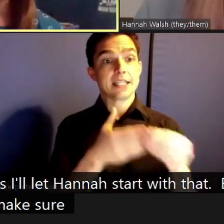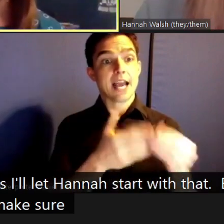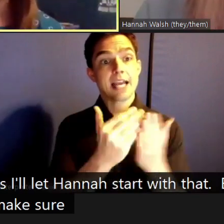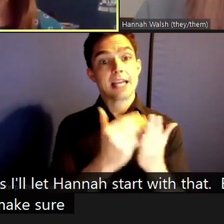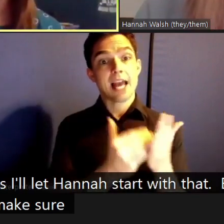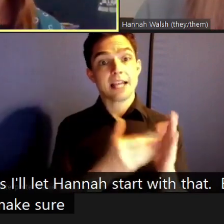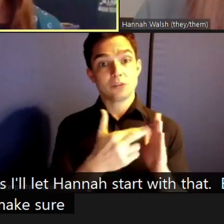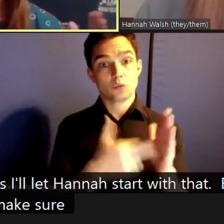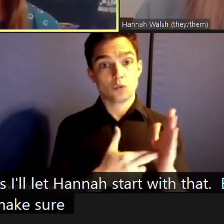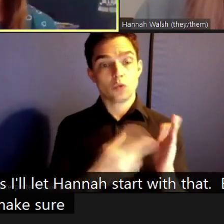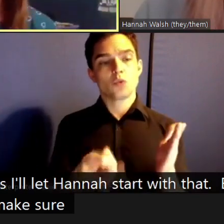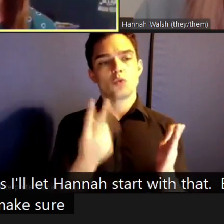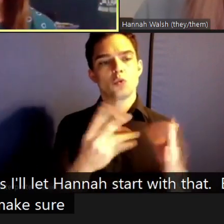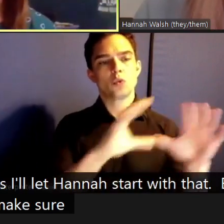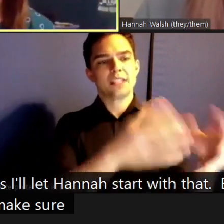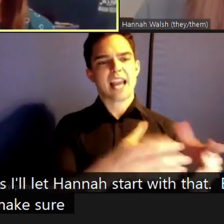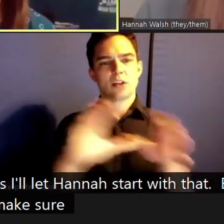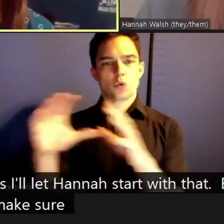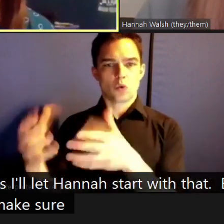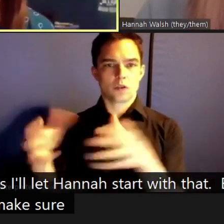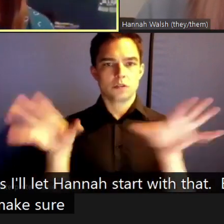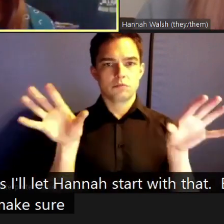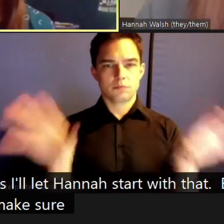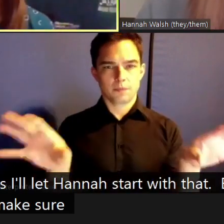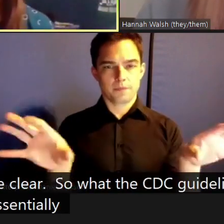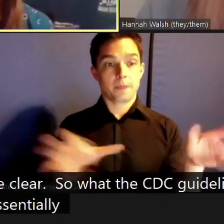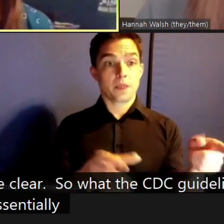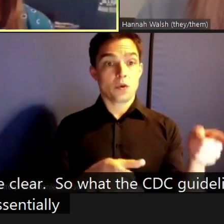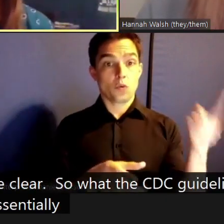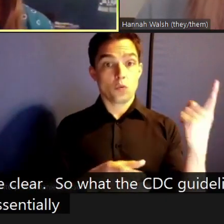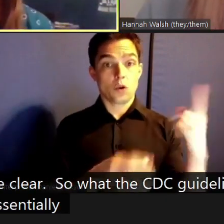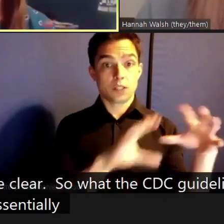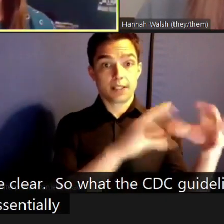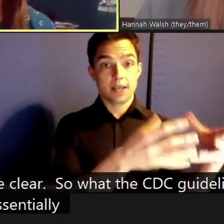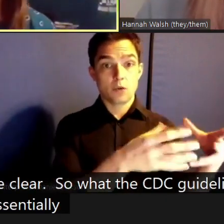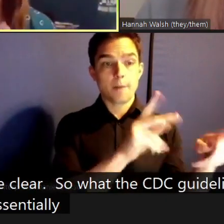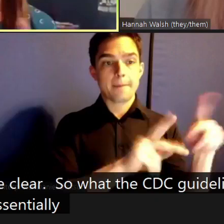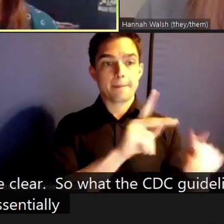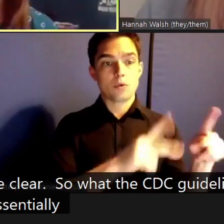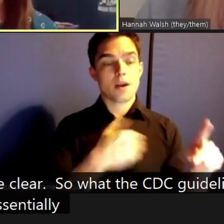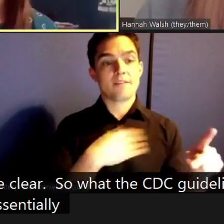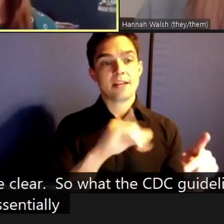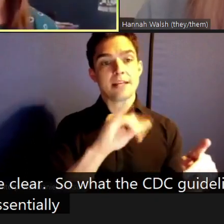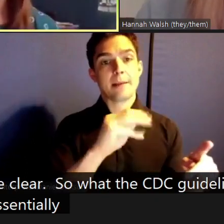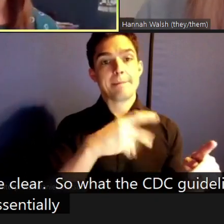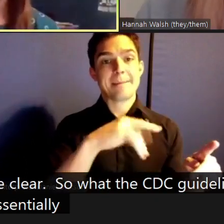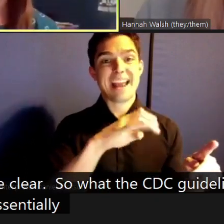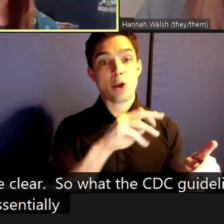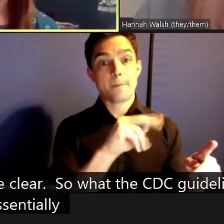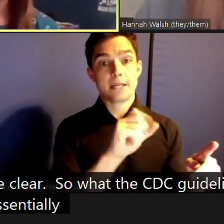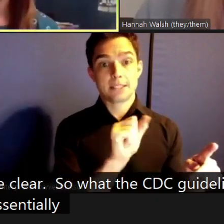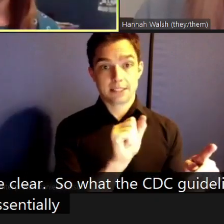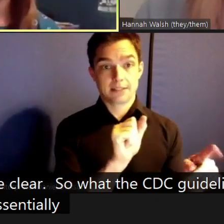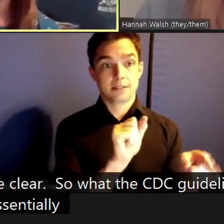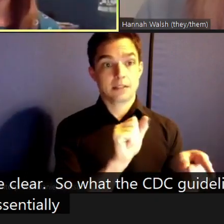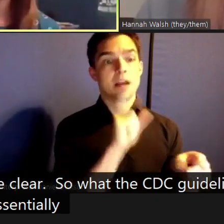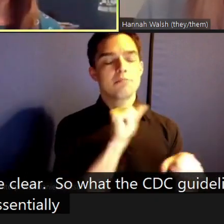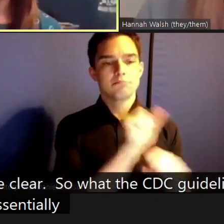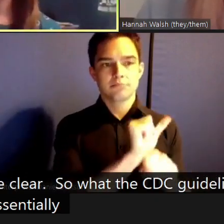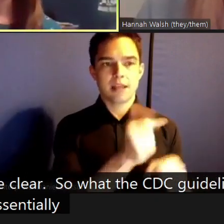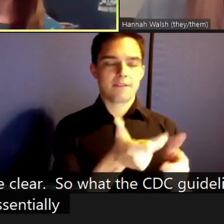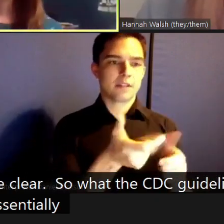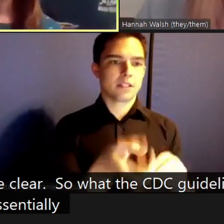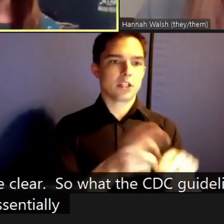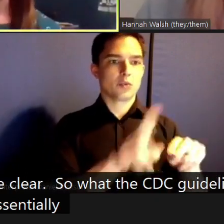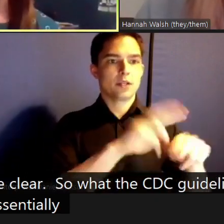different categories. One category are people who have impairments that absolutely have an increased risk due to COVID.